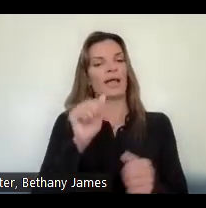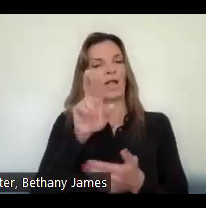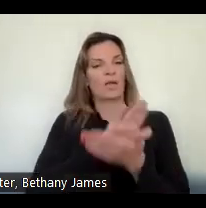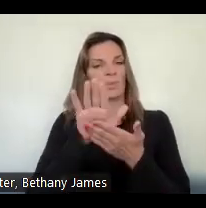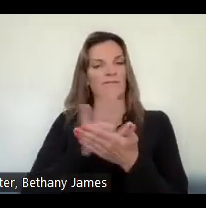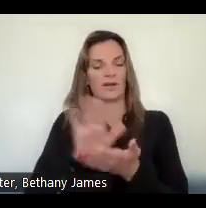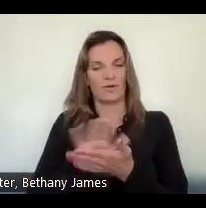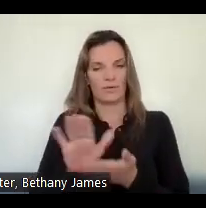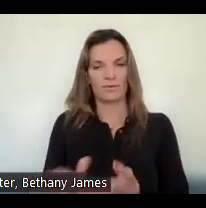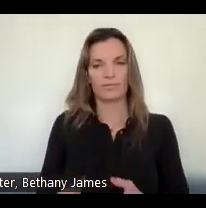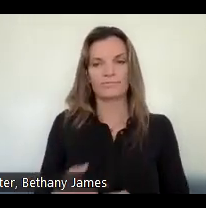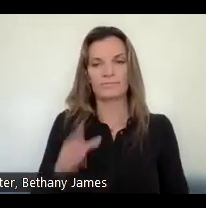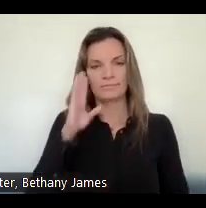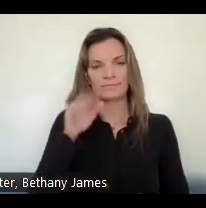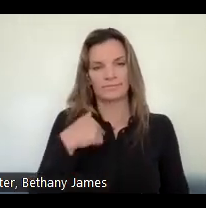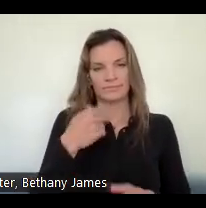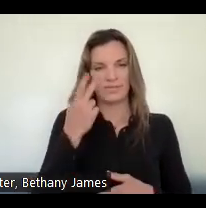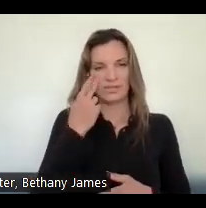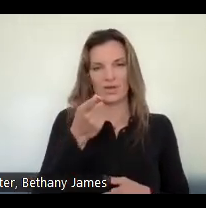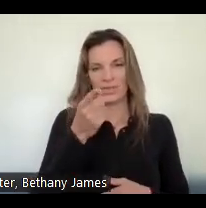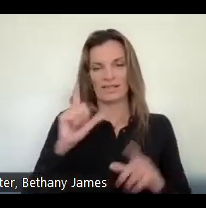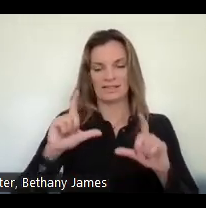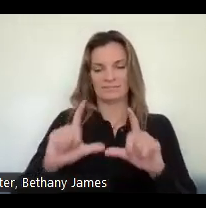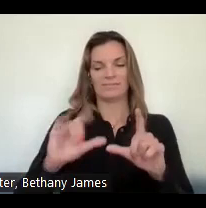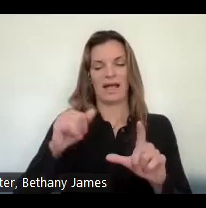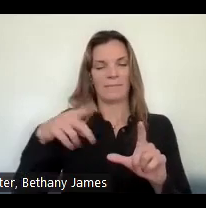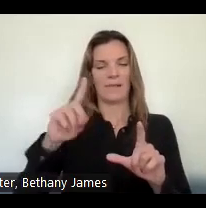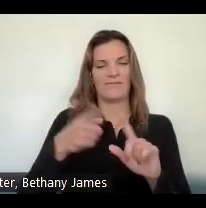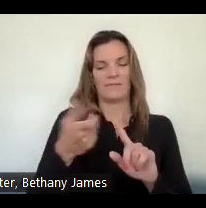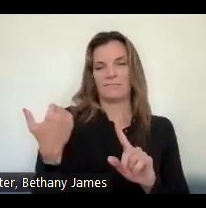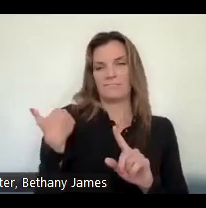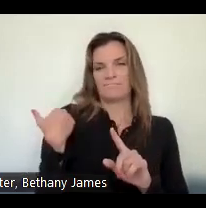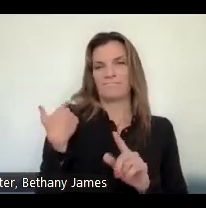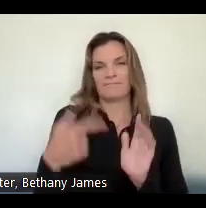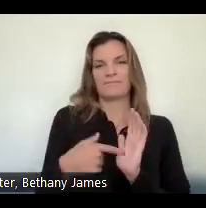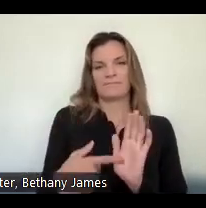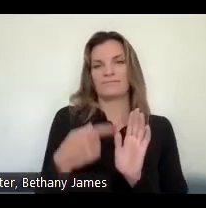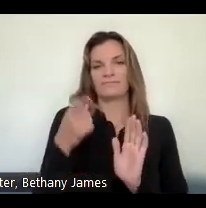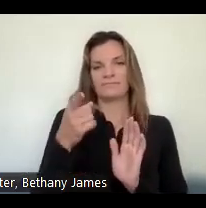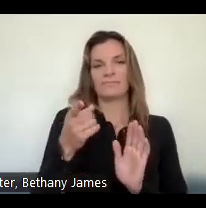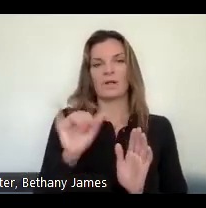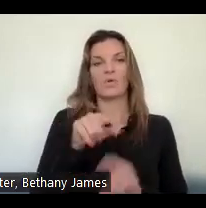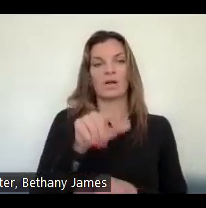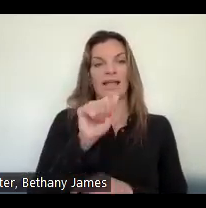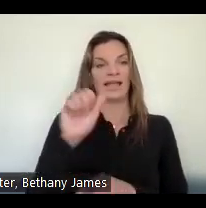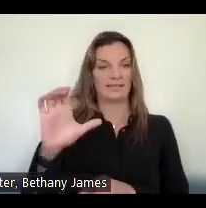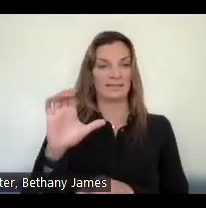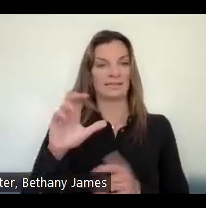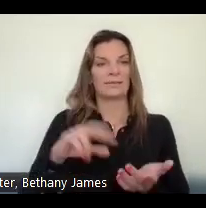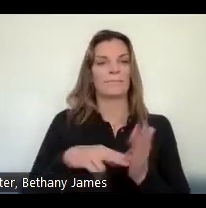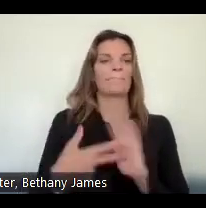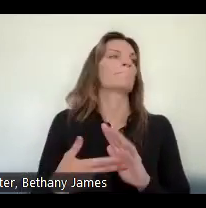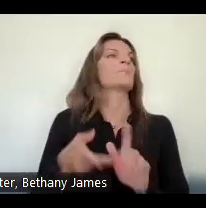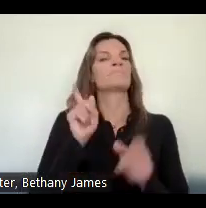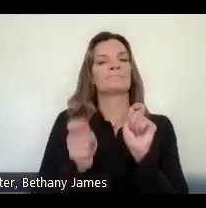too, I know we saw this device on one of the previous slides from our friends from Autism Alliance, but also an AAC device can be used when